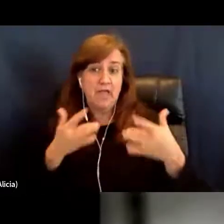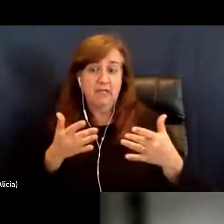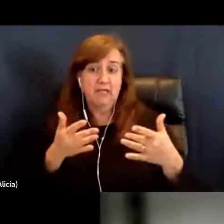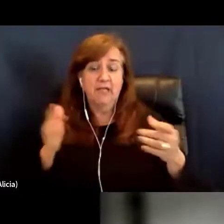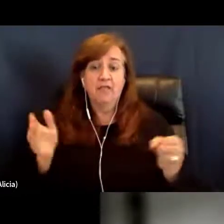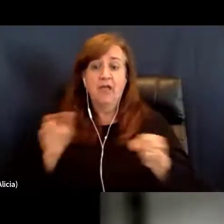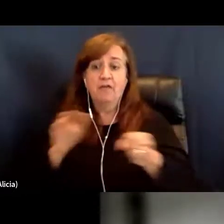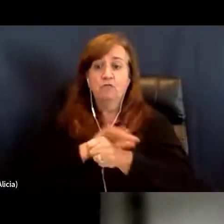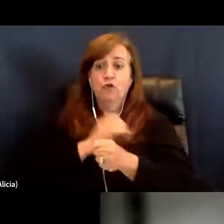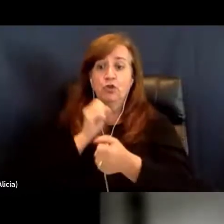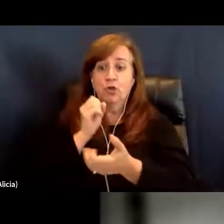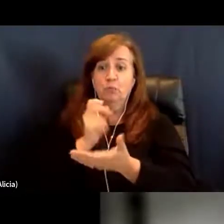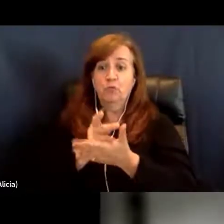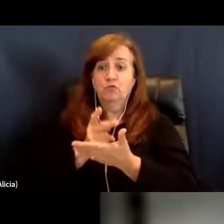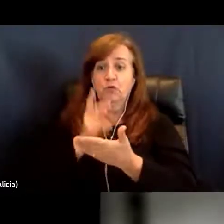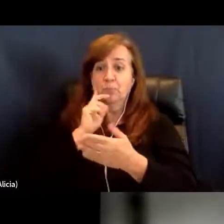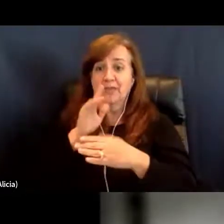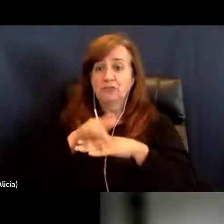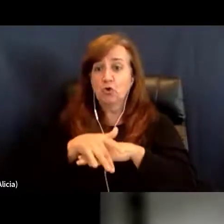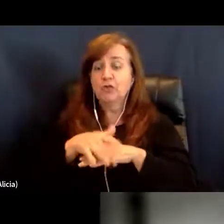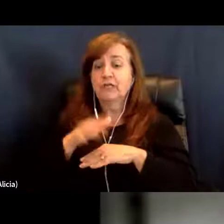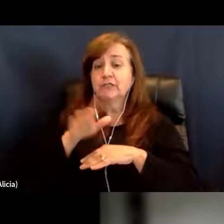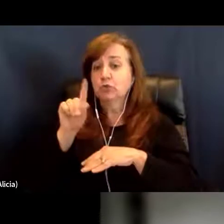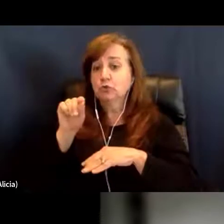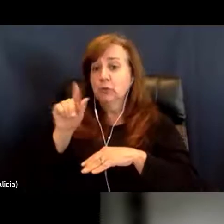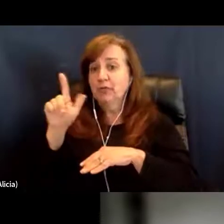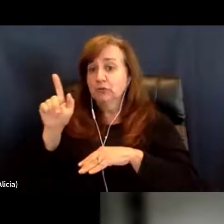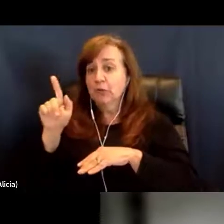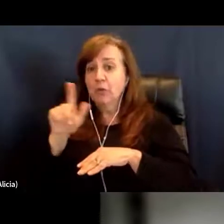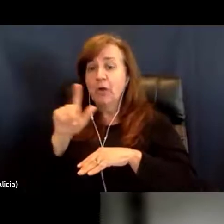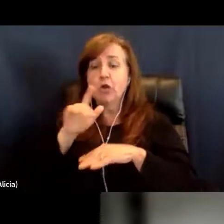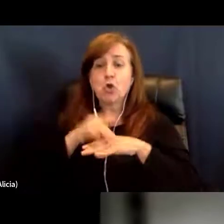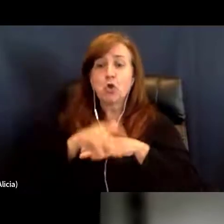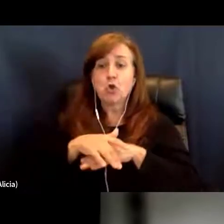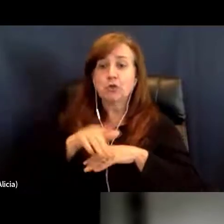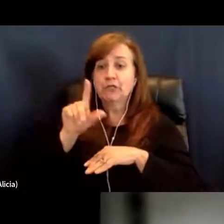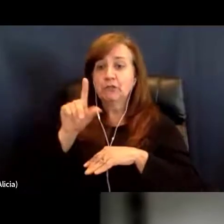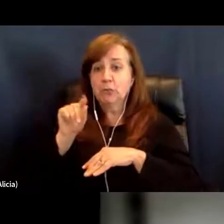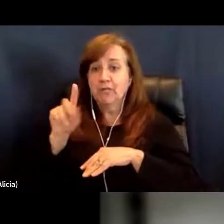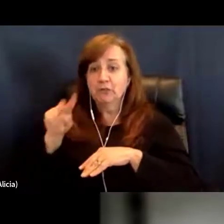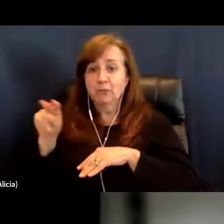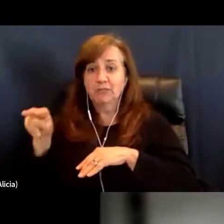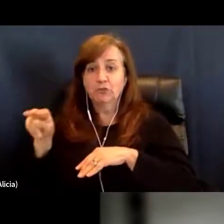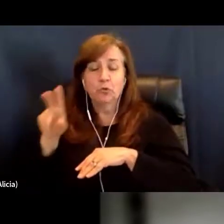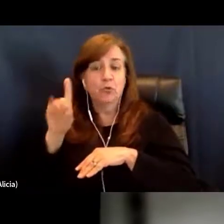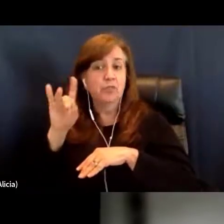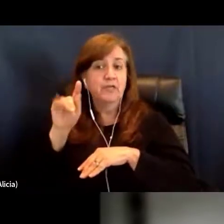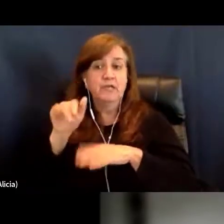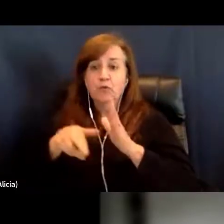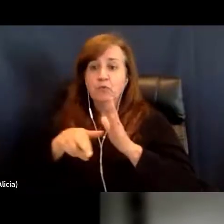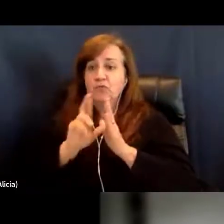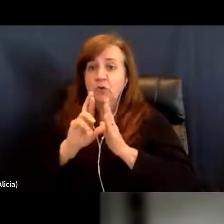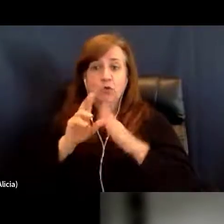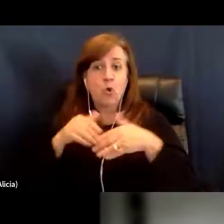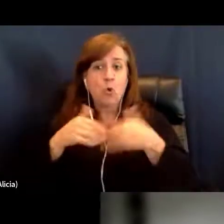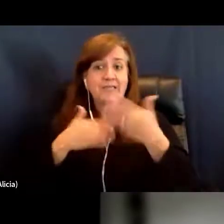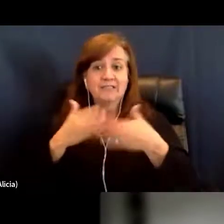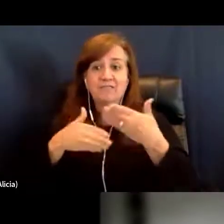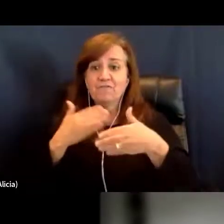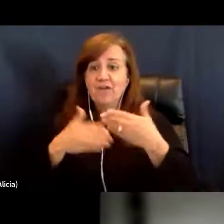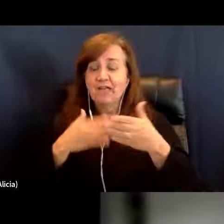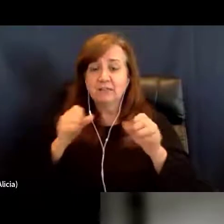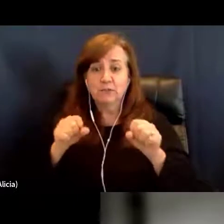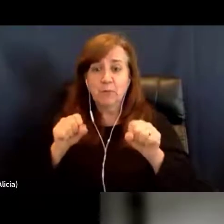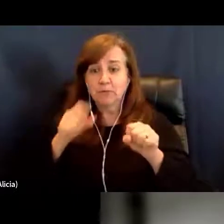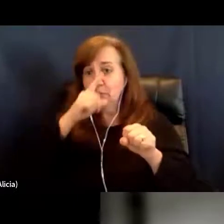approval will come as early as 2021 or early 22. The data review is going as fast as possible because of how many